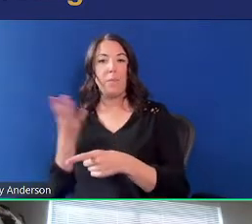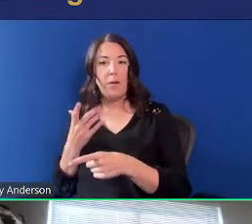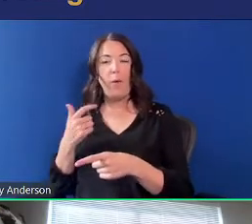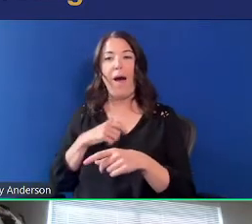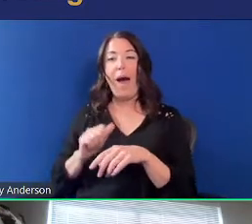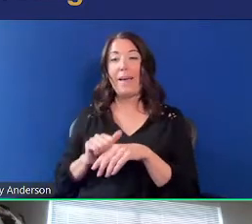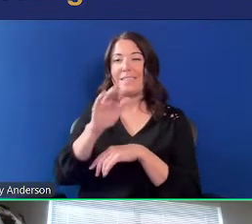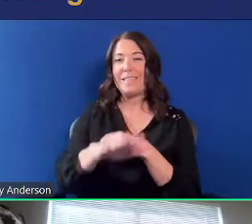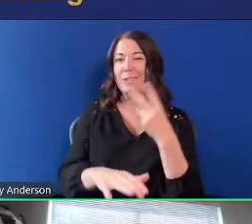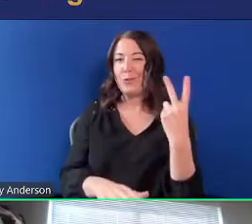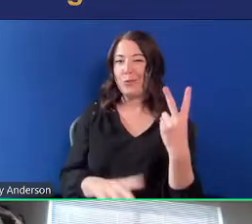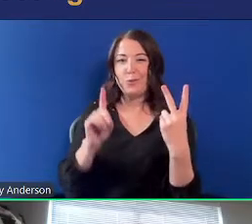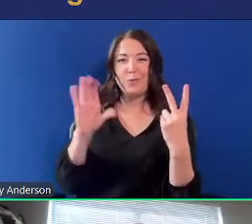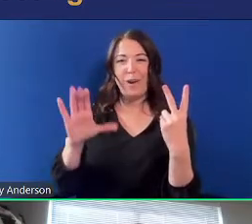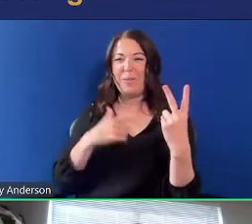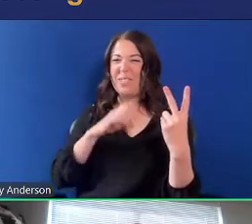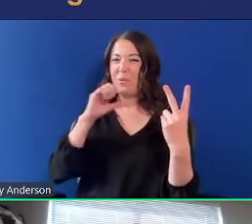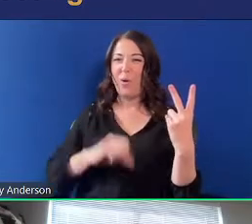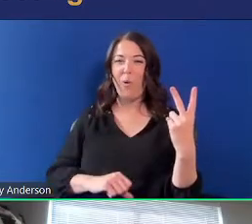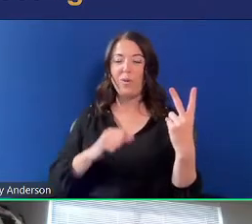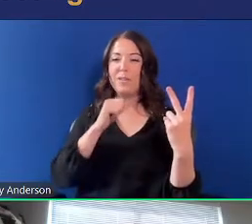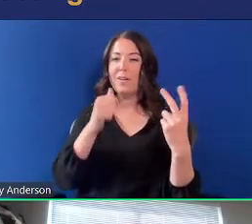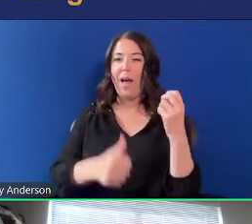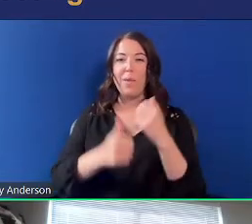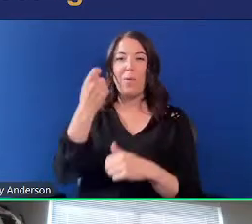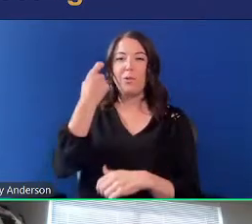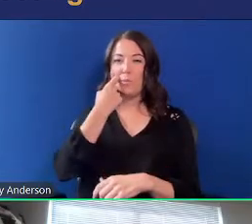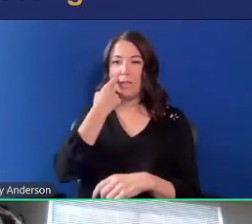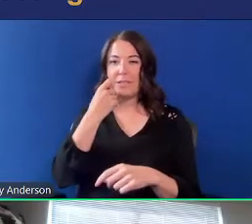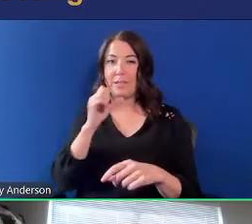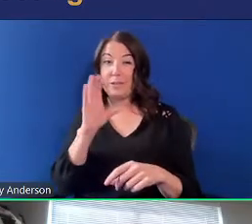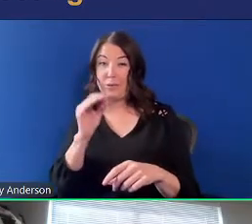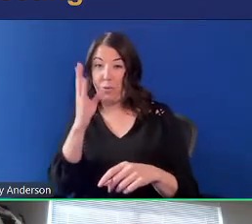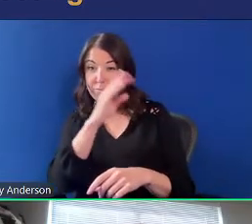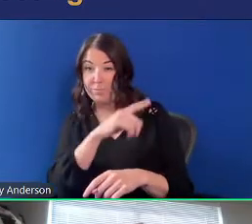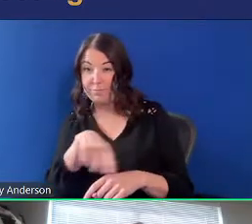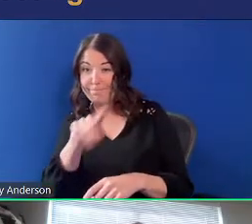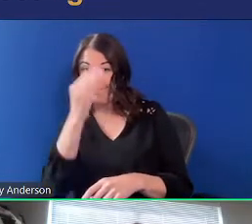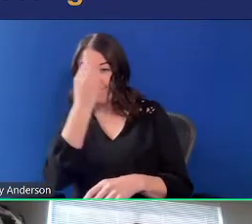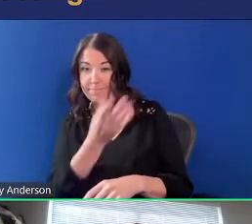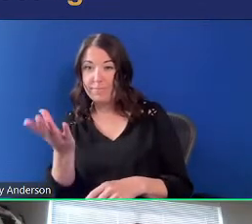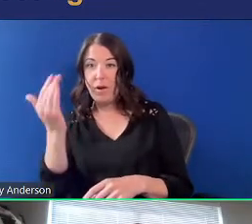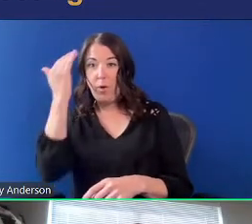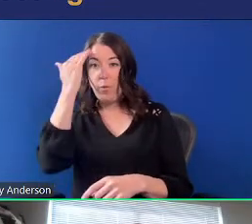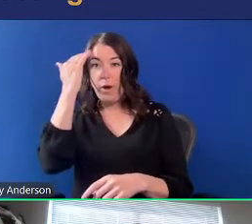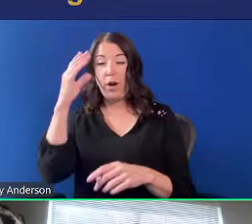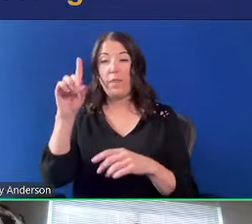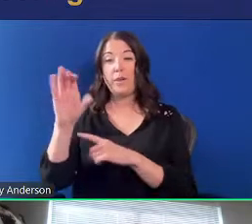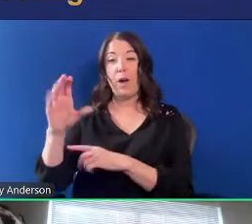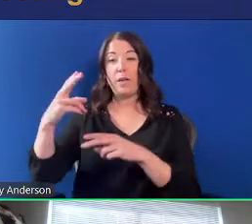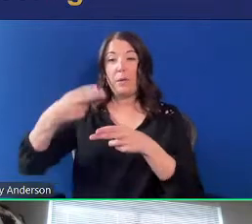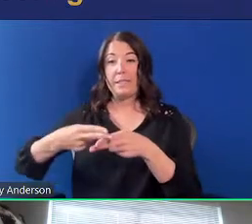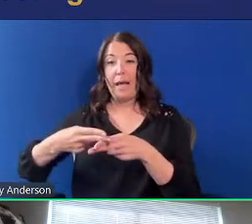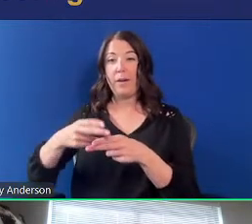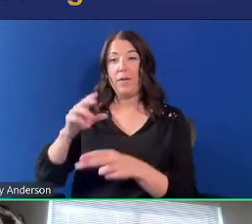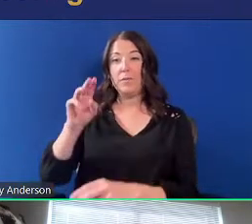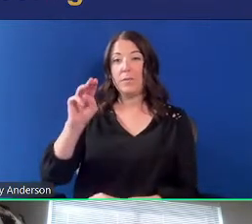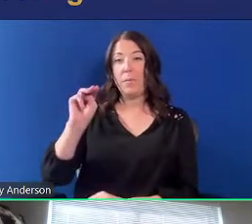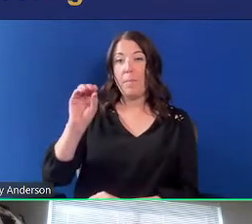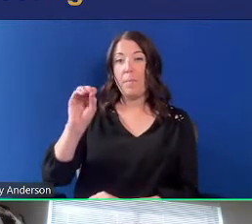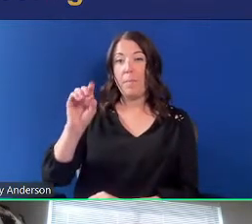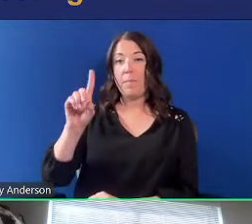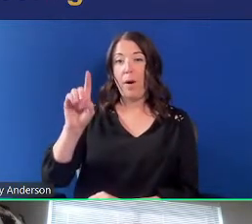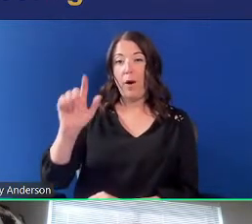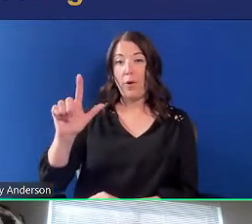recent versions. So in the backup, just for everyone's awareness, document titled Model Plan for